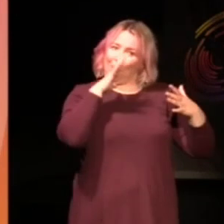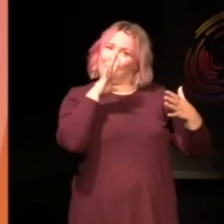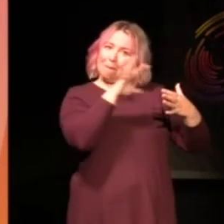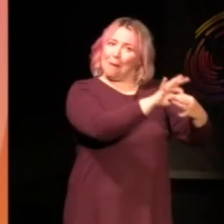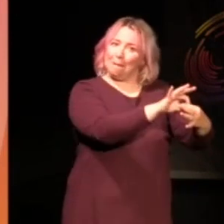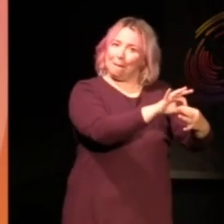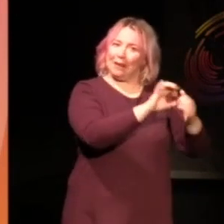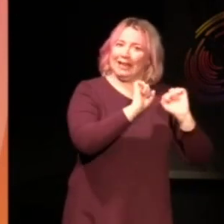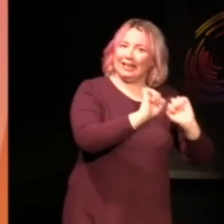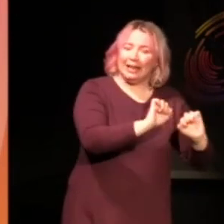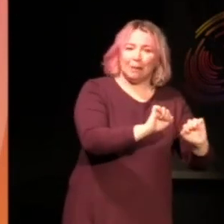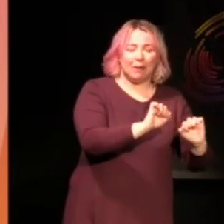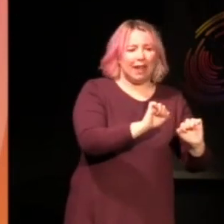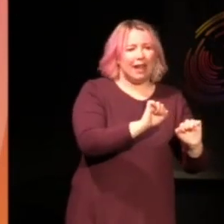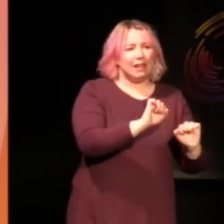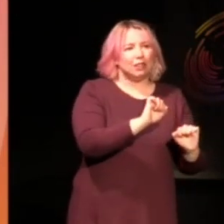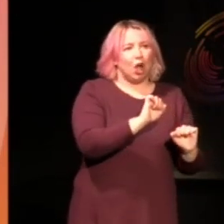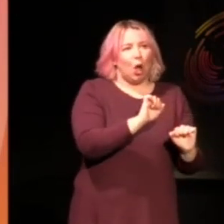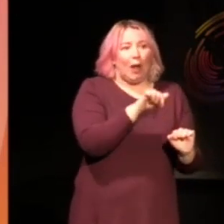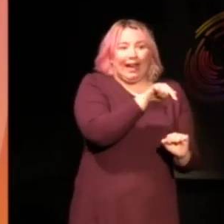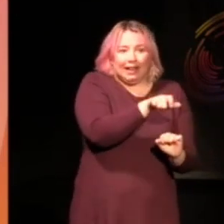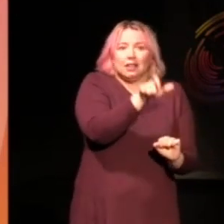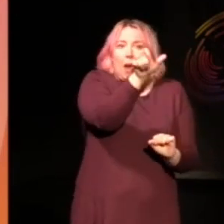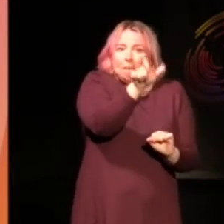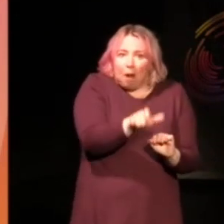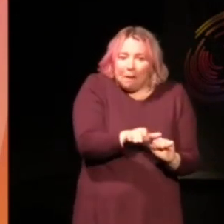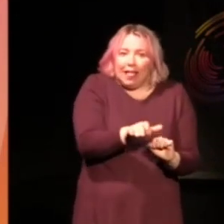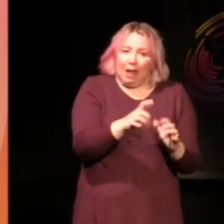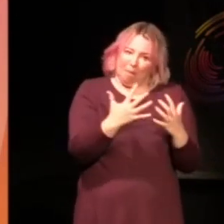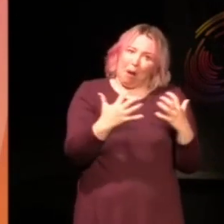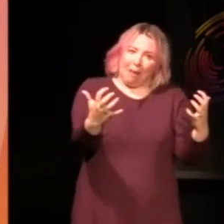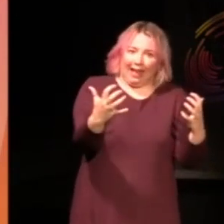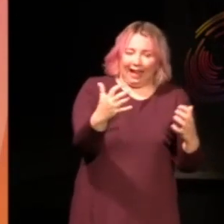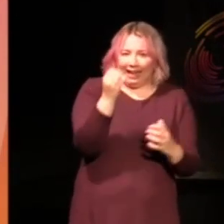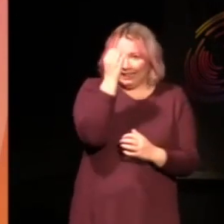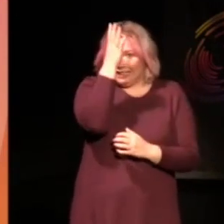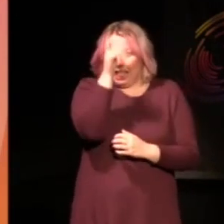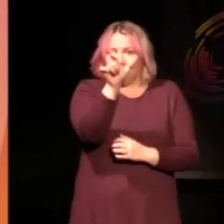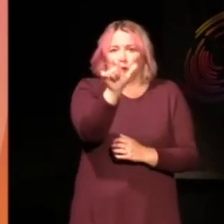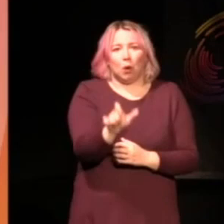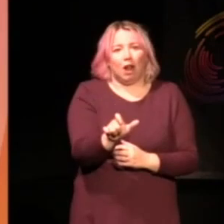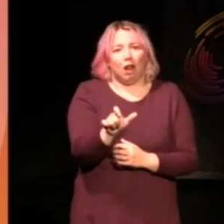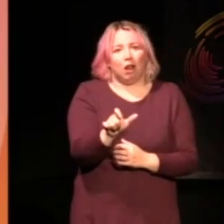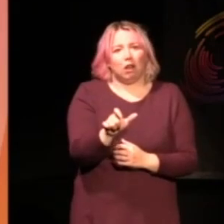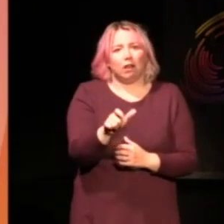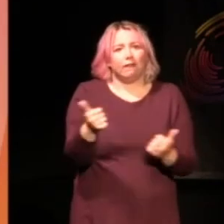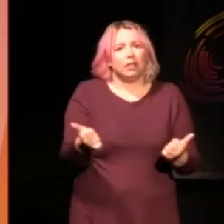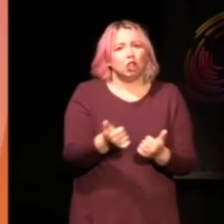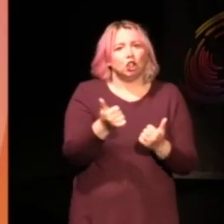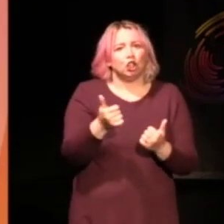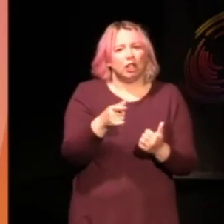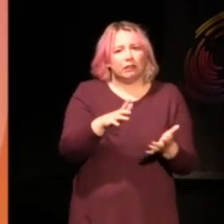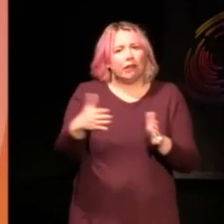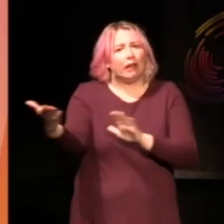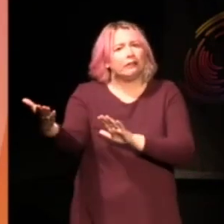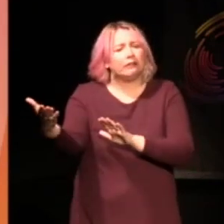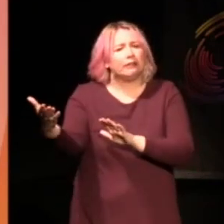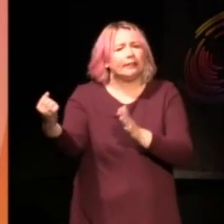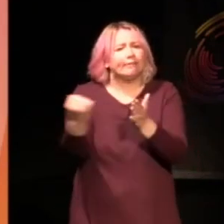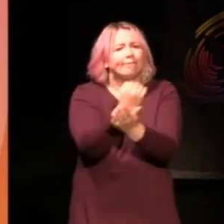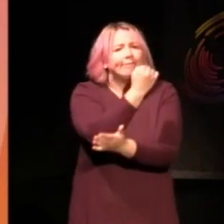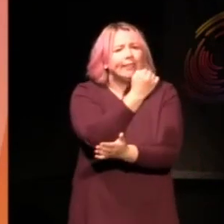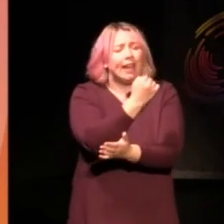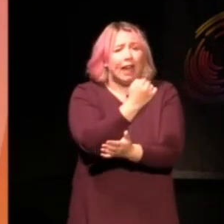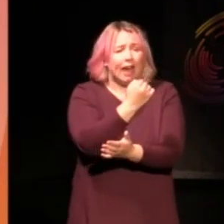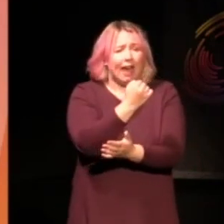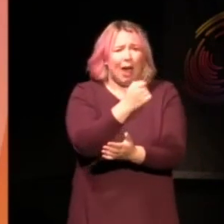so that he becomes a public intellectual eventually when he's dead, really. It's always very helpful to be dead